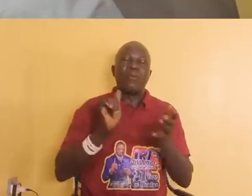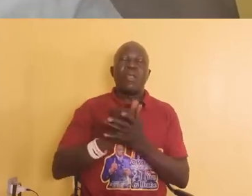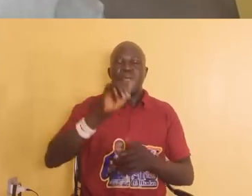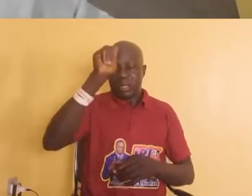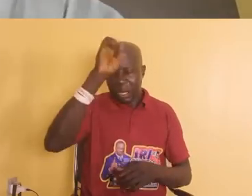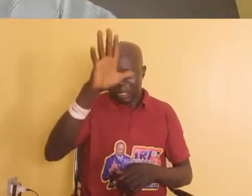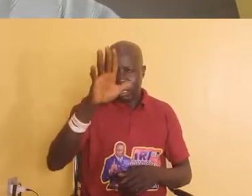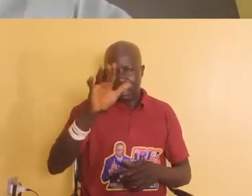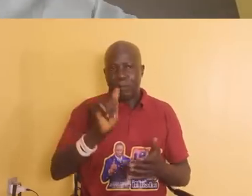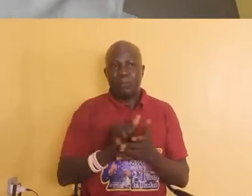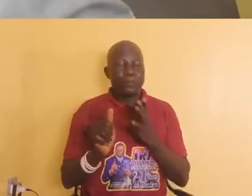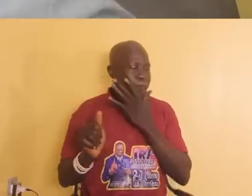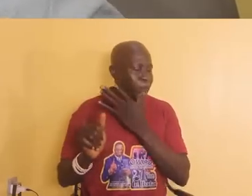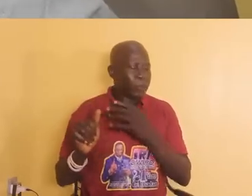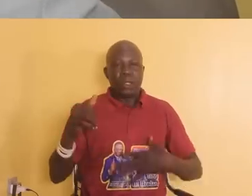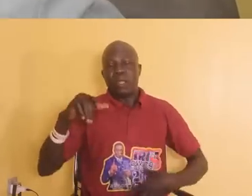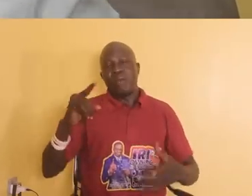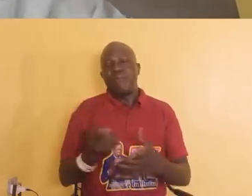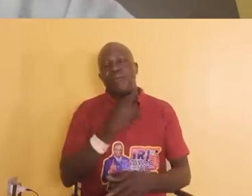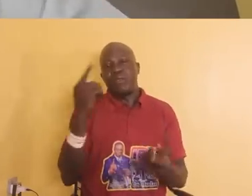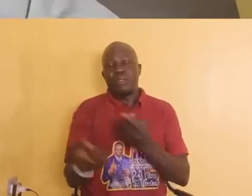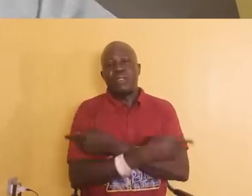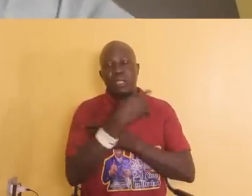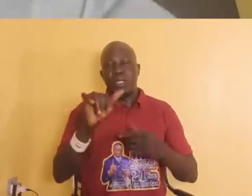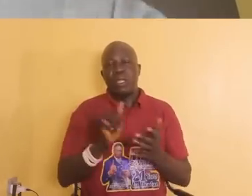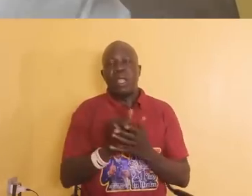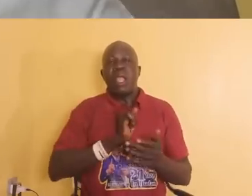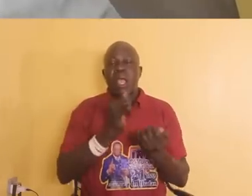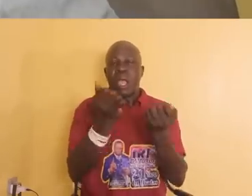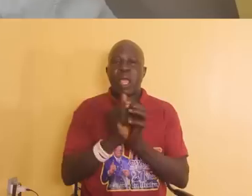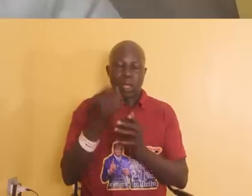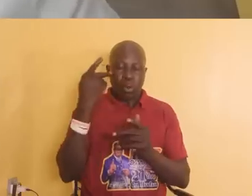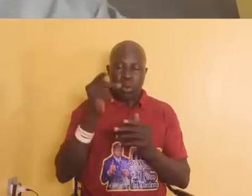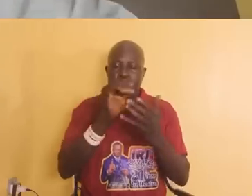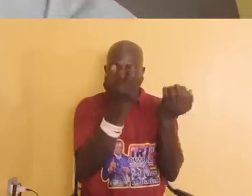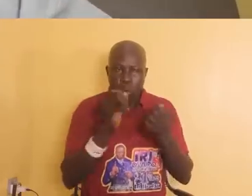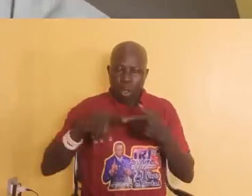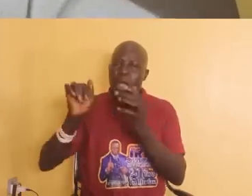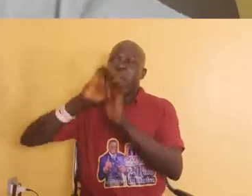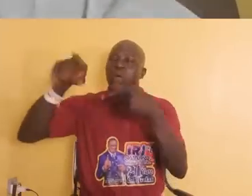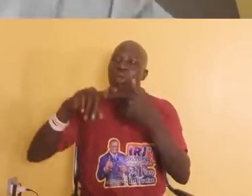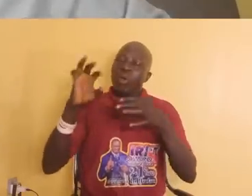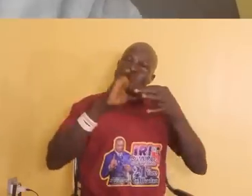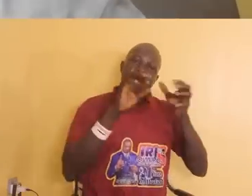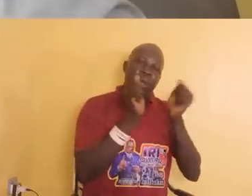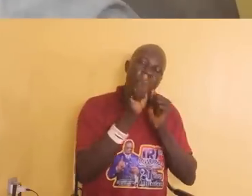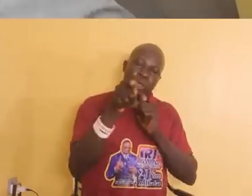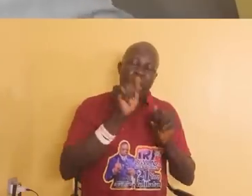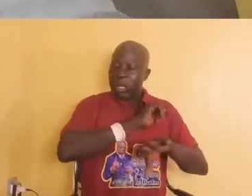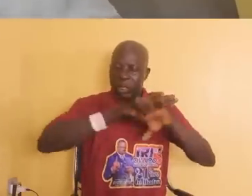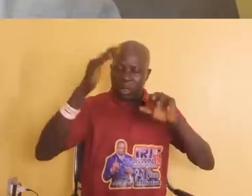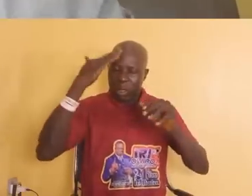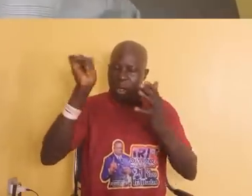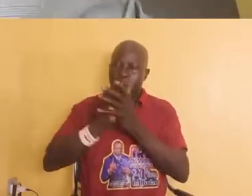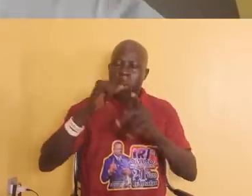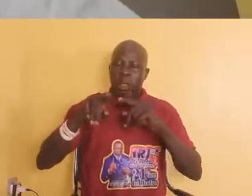America. He said that the very first day, oh no, we must connect. He was looking for us to be connected, but oh